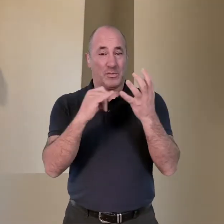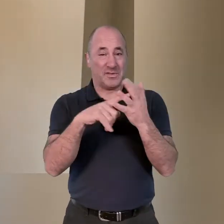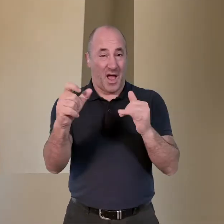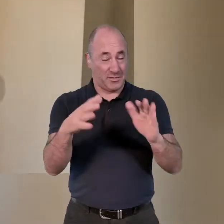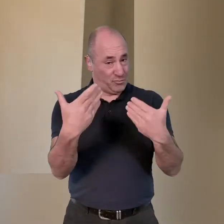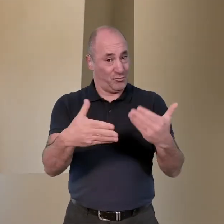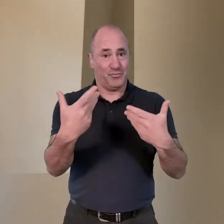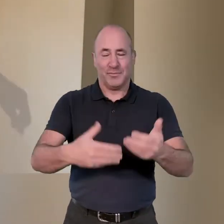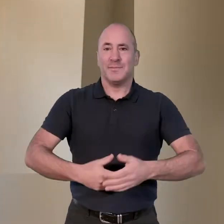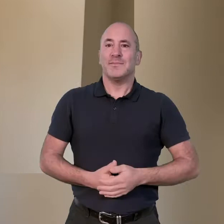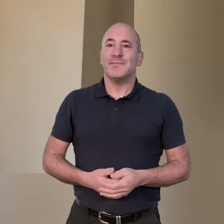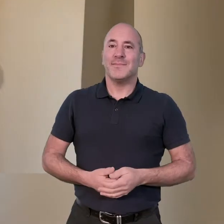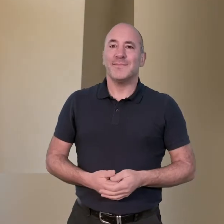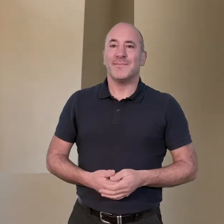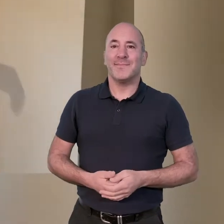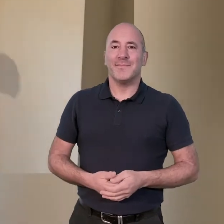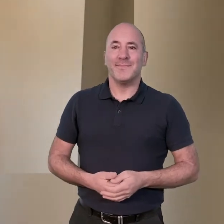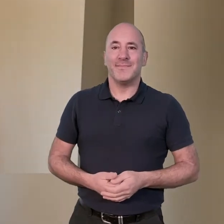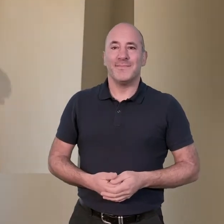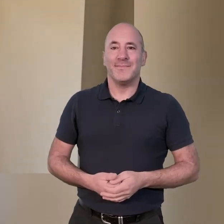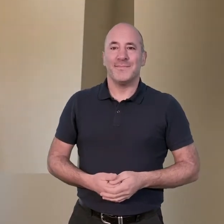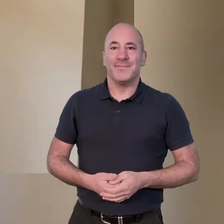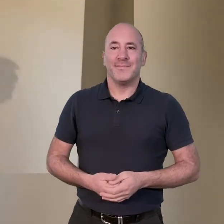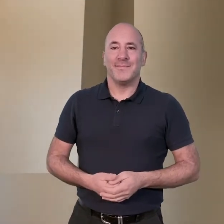Nearly there. We've got 10 seconds to go.